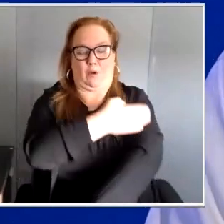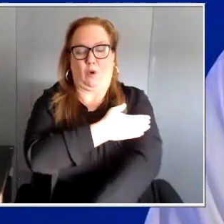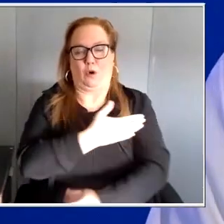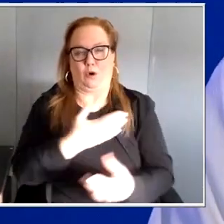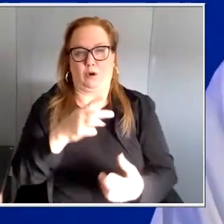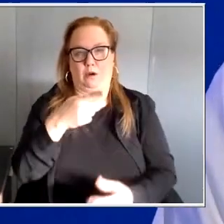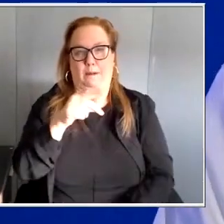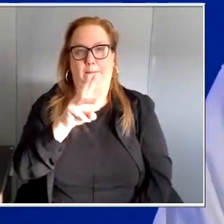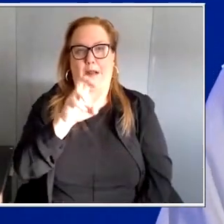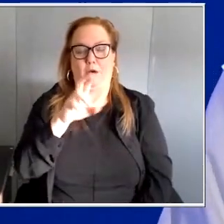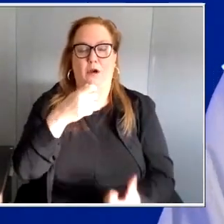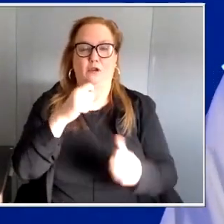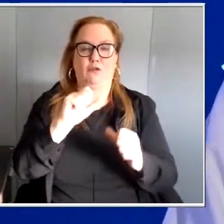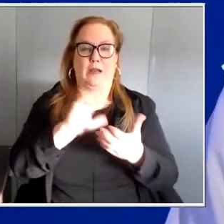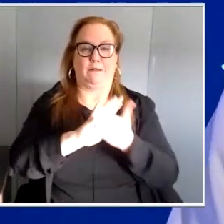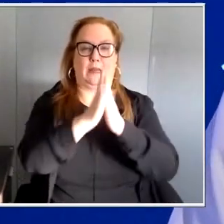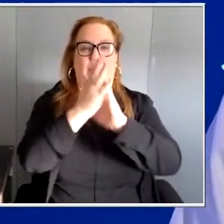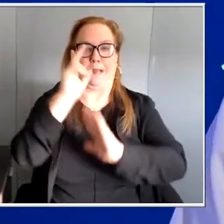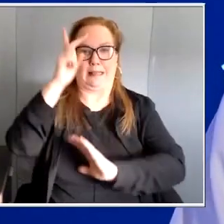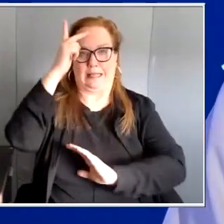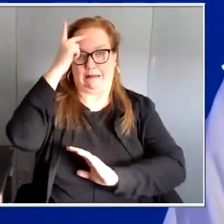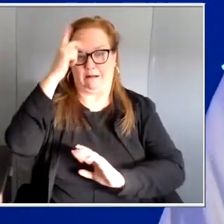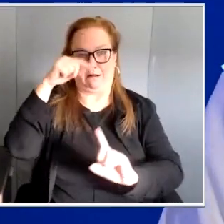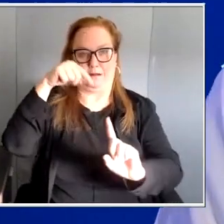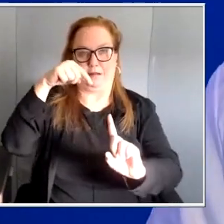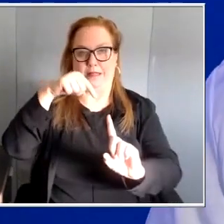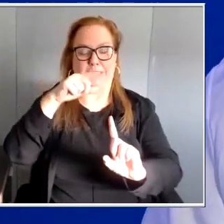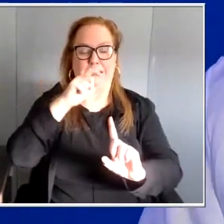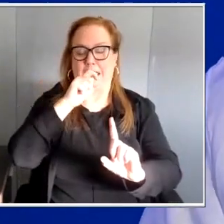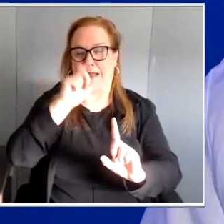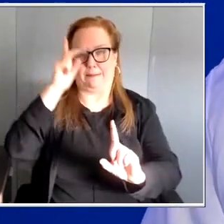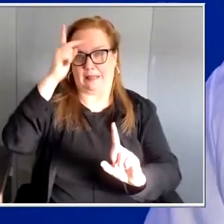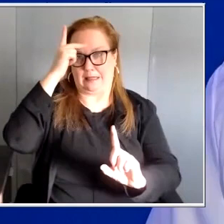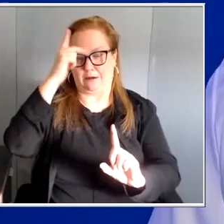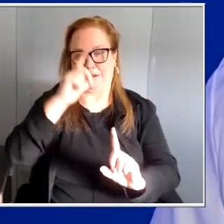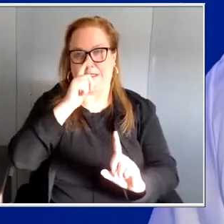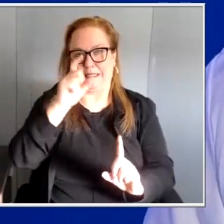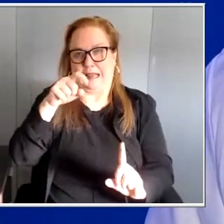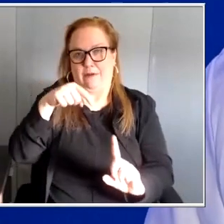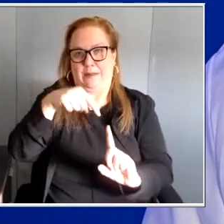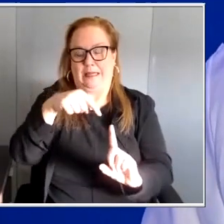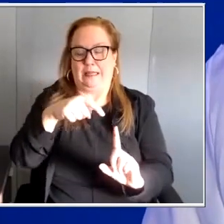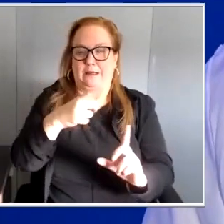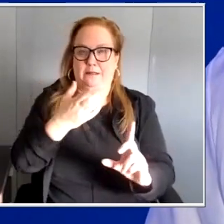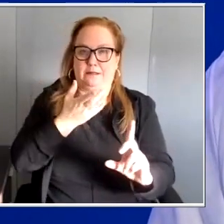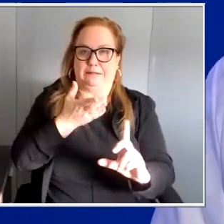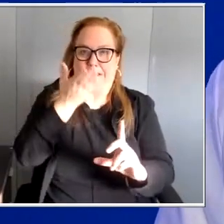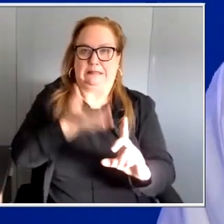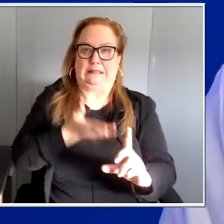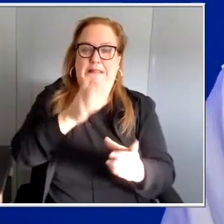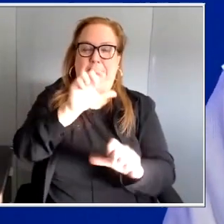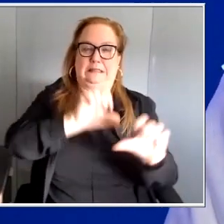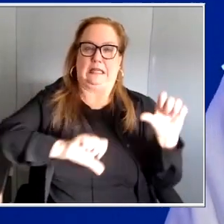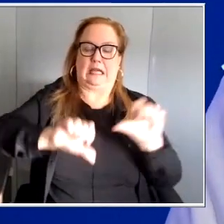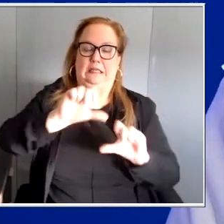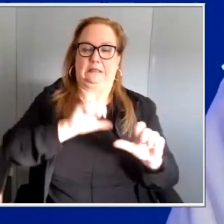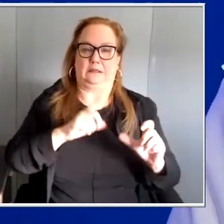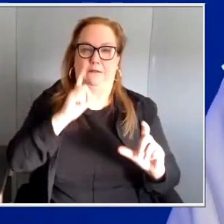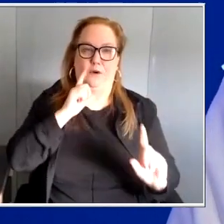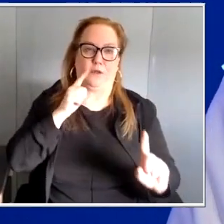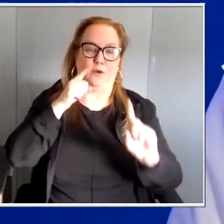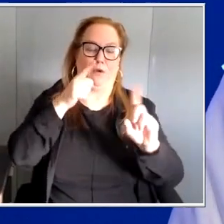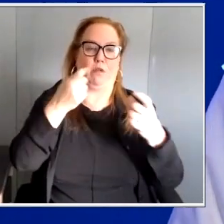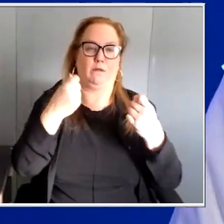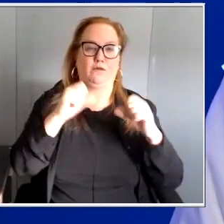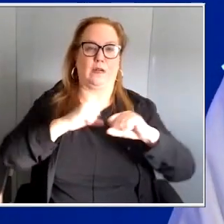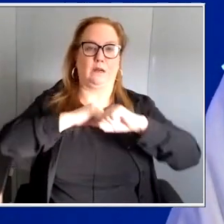trying to politicize something that really is objective and doesn't have to be politicized, really for the main goal of trying to protect